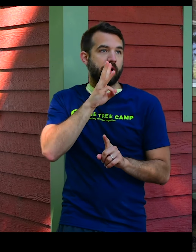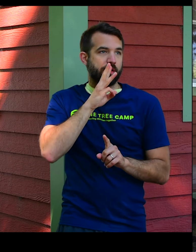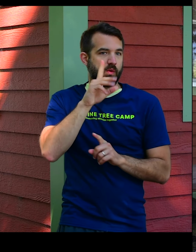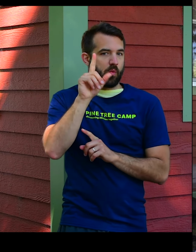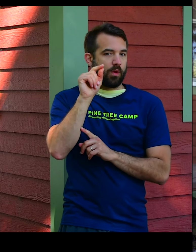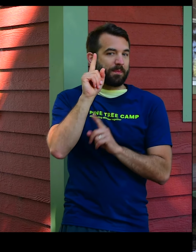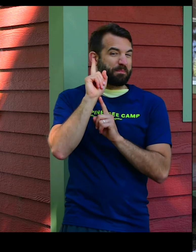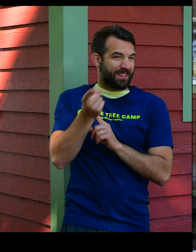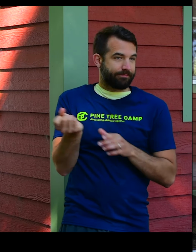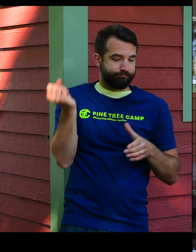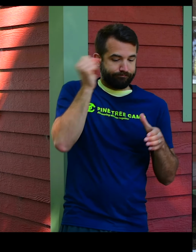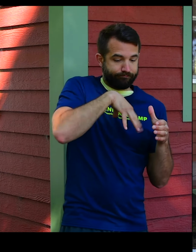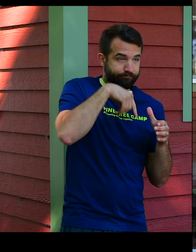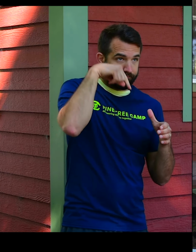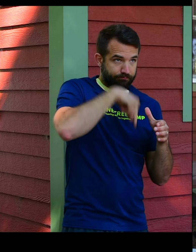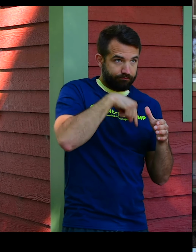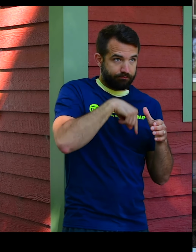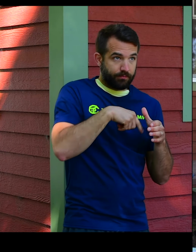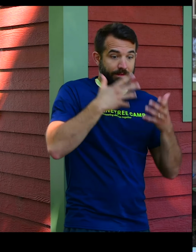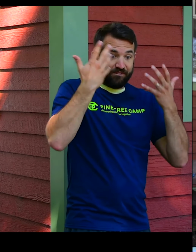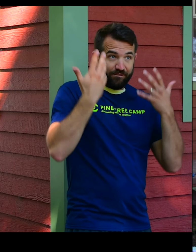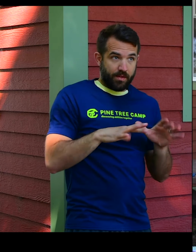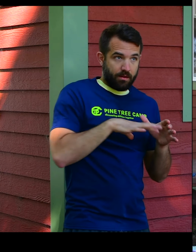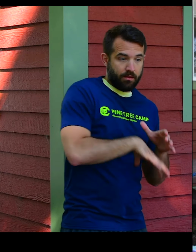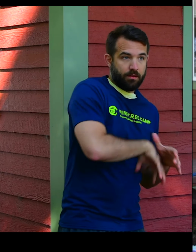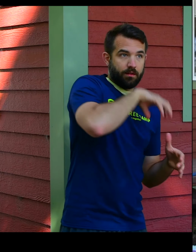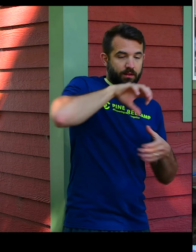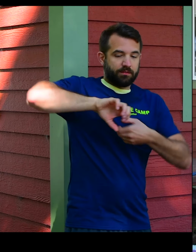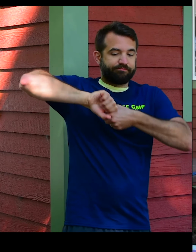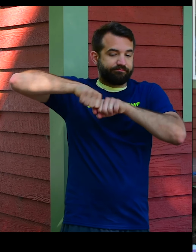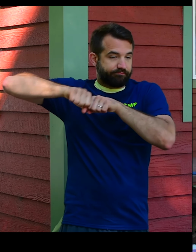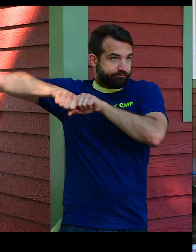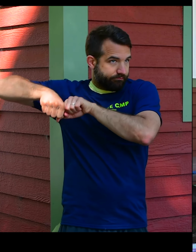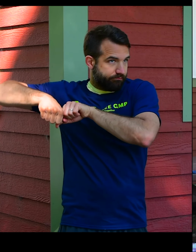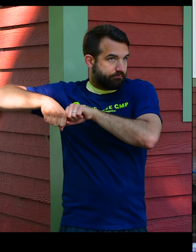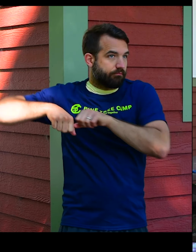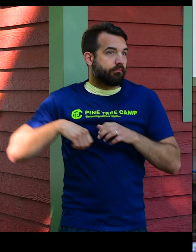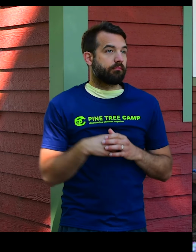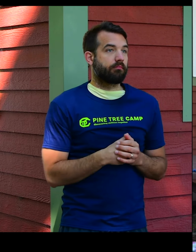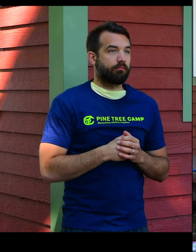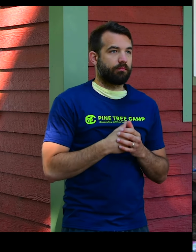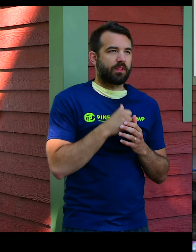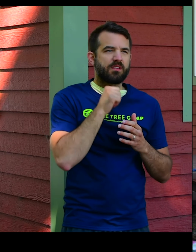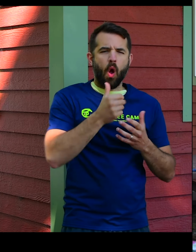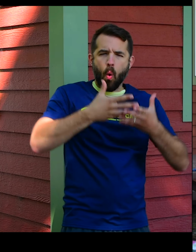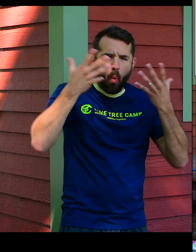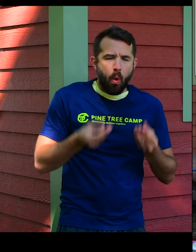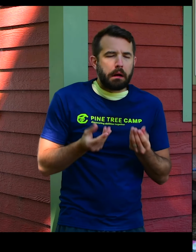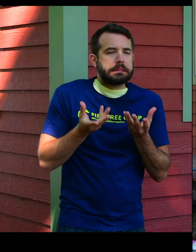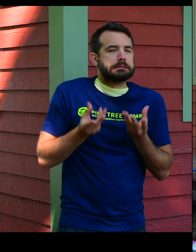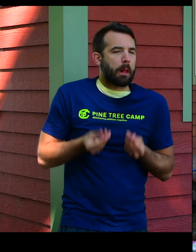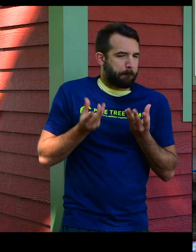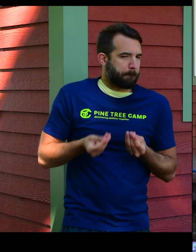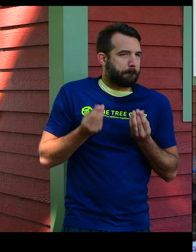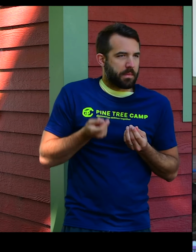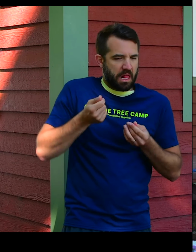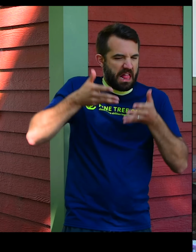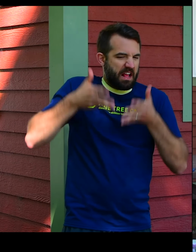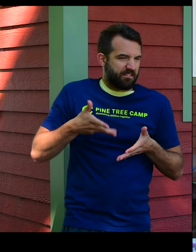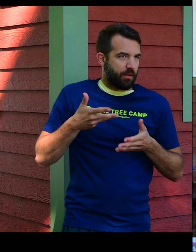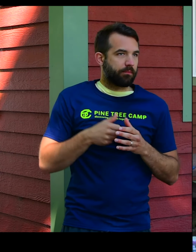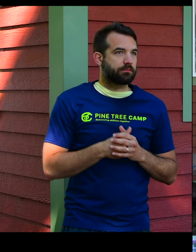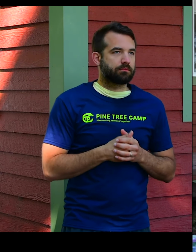for 20 minutes, you're going to want to take out your shirt and wring it out, as you want your shirt to be damp before you tie that. While you wait for